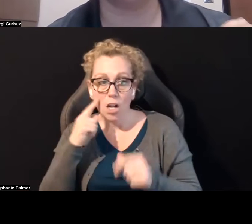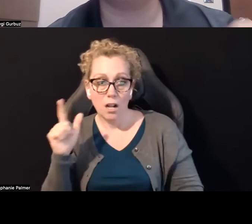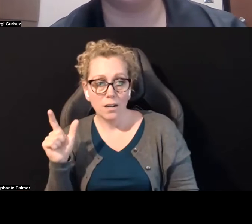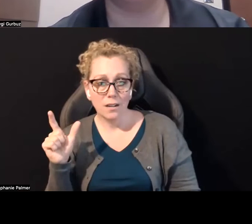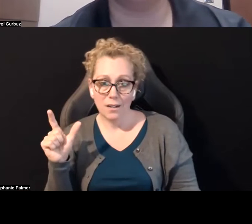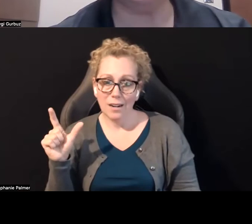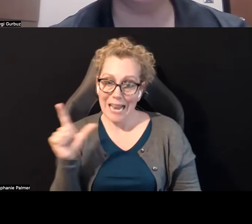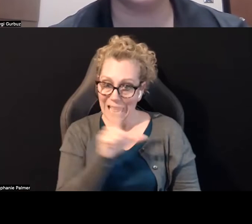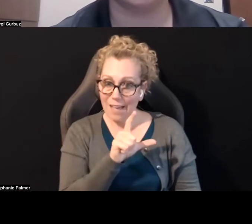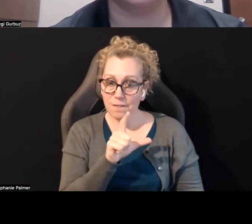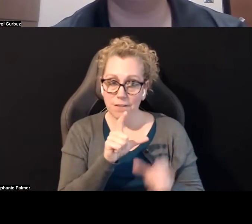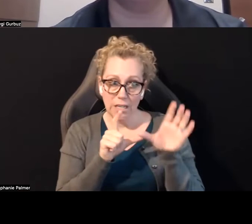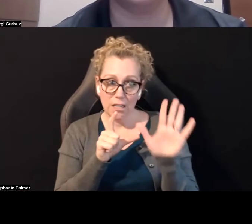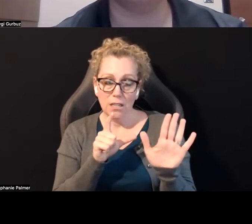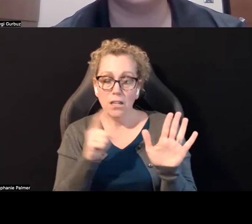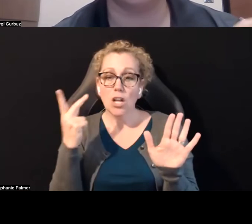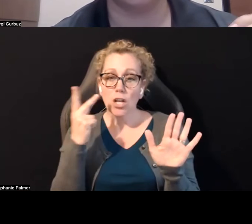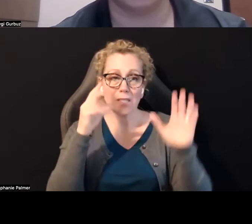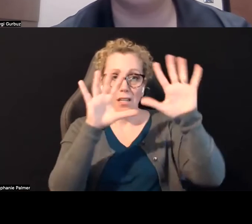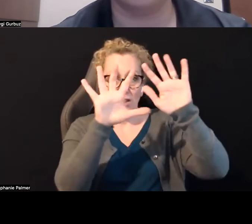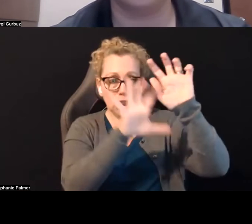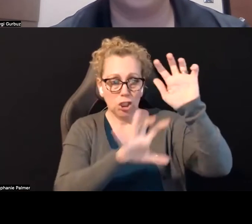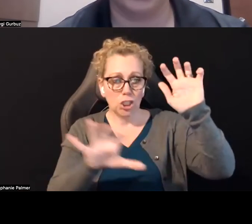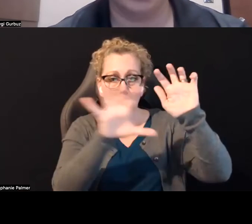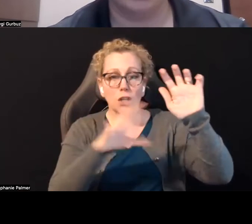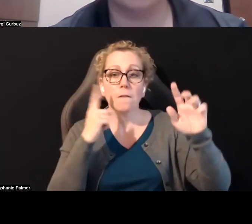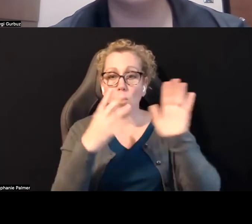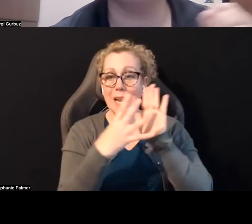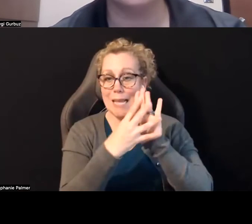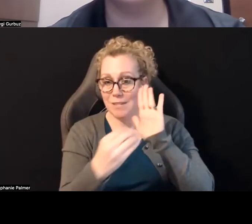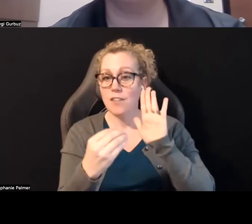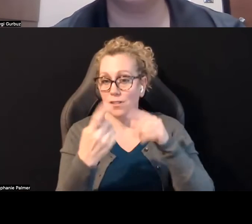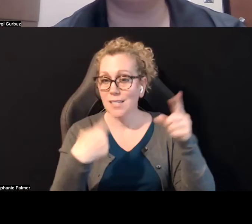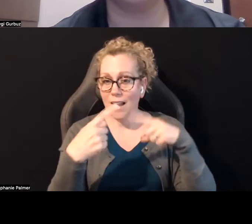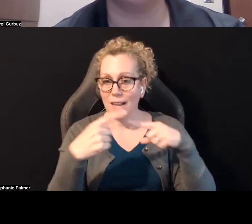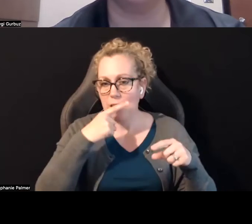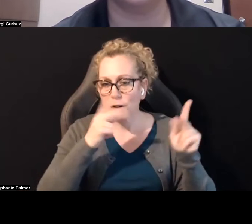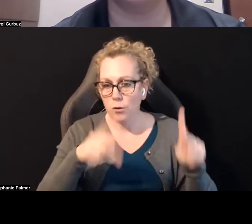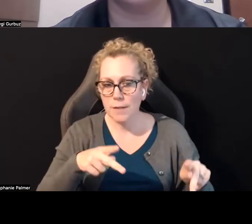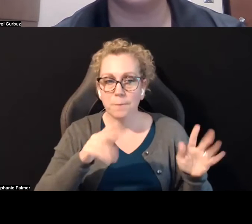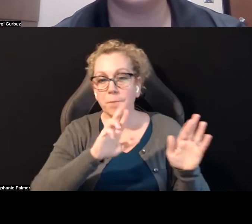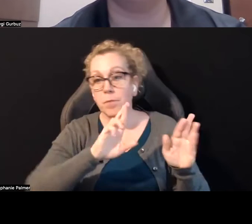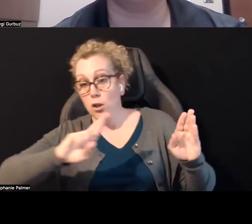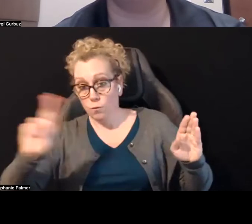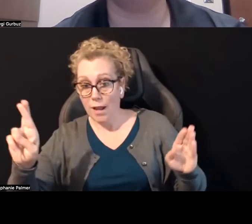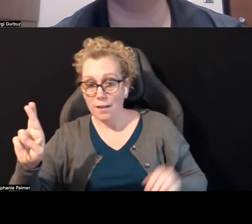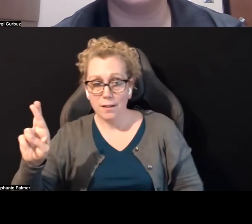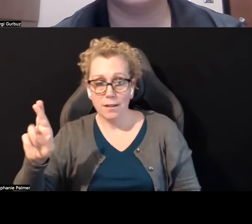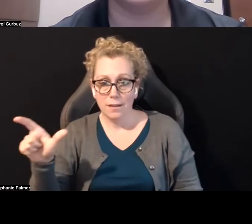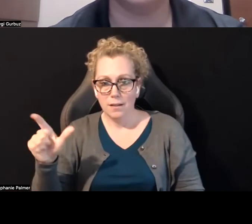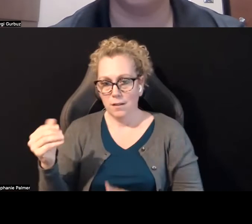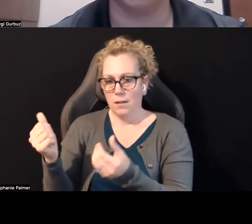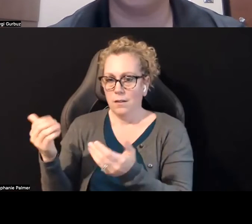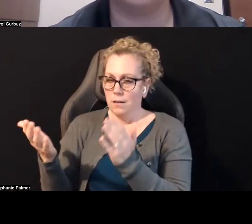points corresponding to each sign for an imitation signer. And in the right image, I'm showing you what it looks like for a